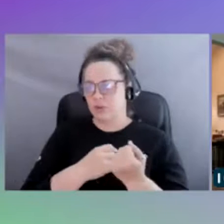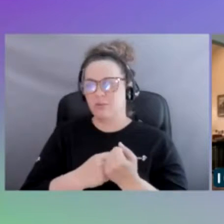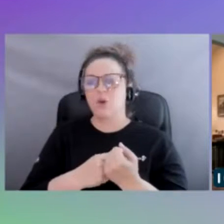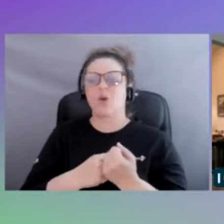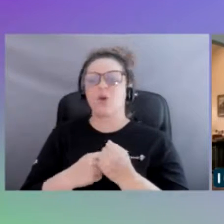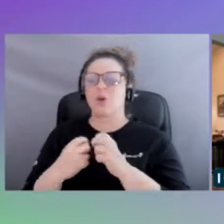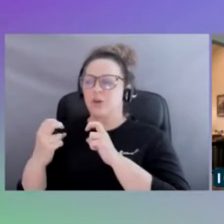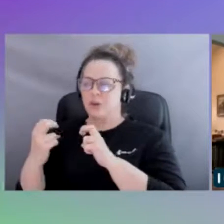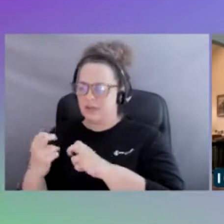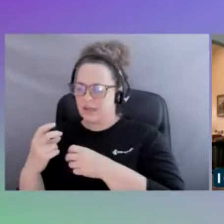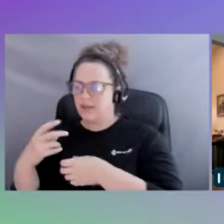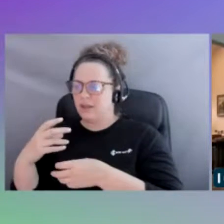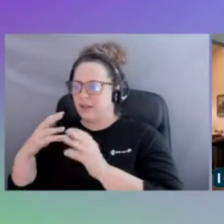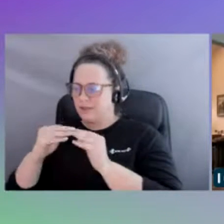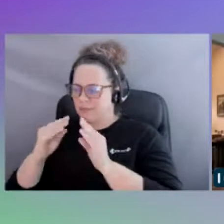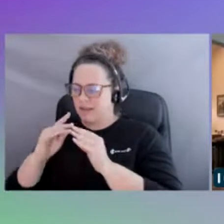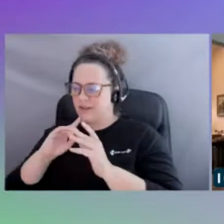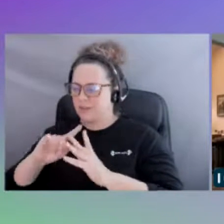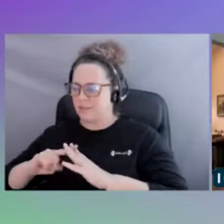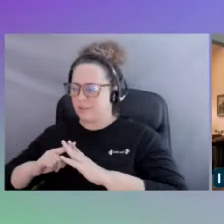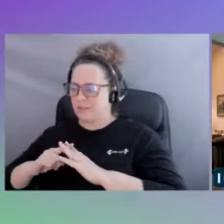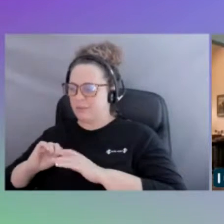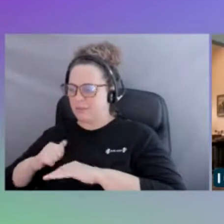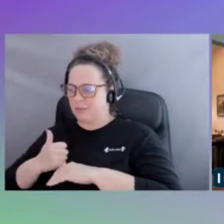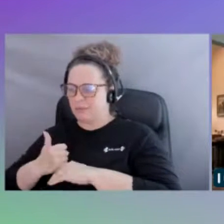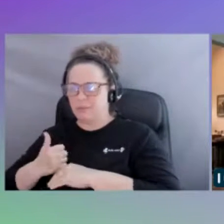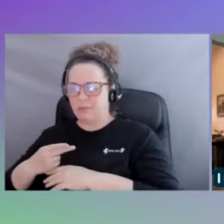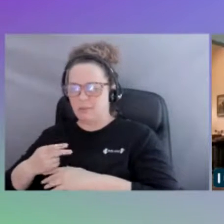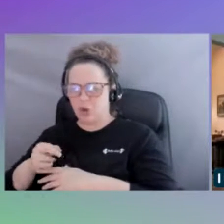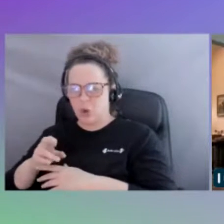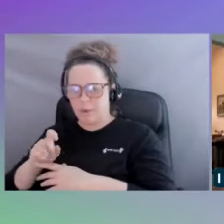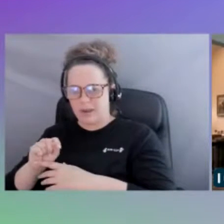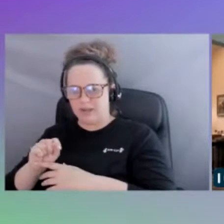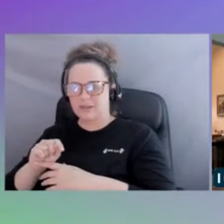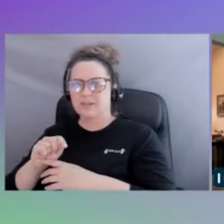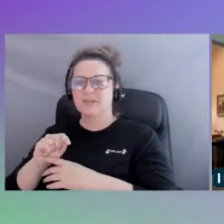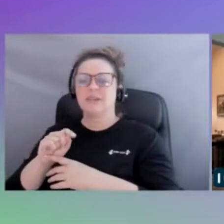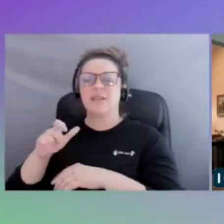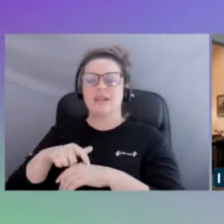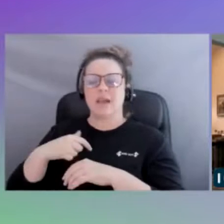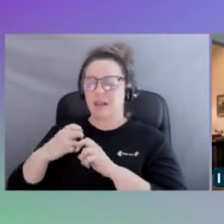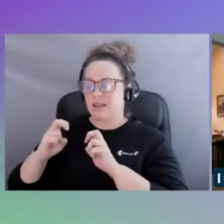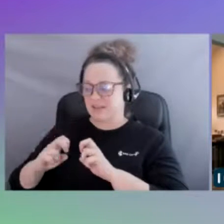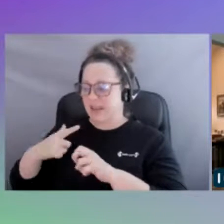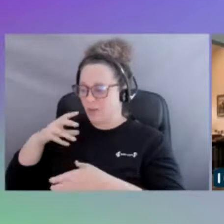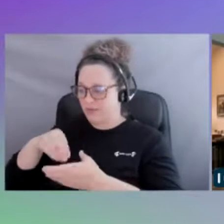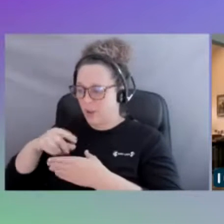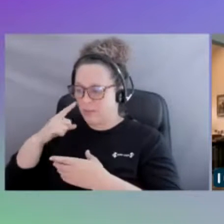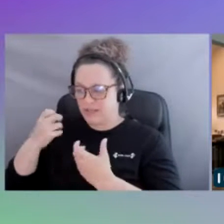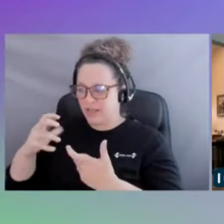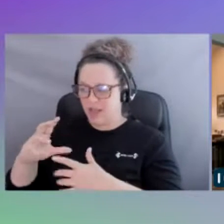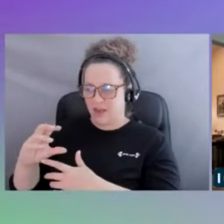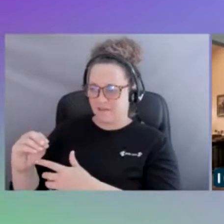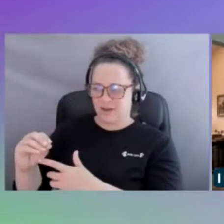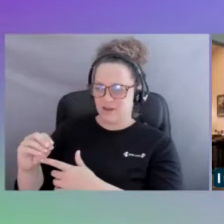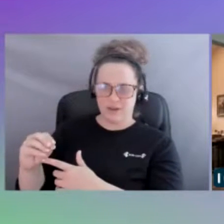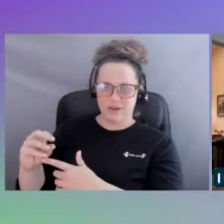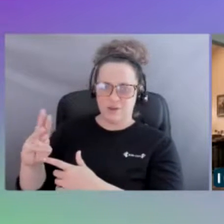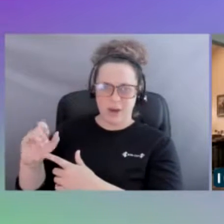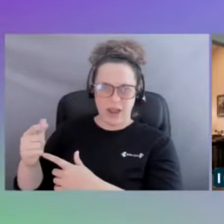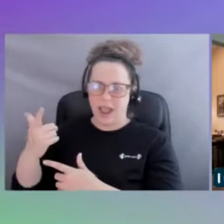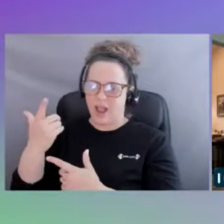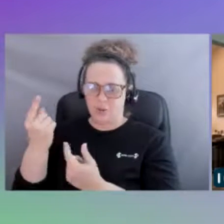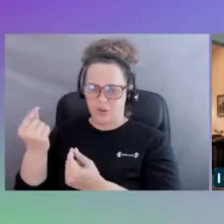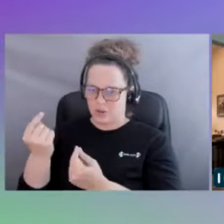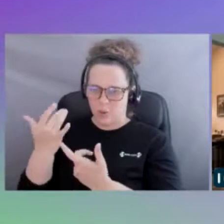with their meetings with vendors to talk about accessibility, because a lot of vendors didn't know what WCAG was or why it was important,